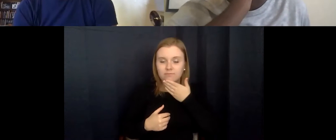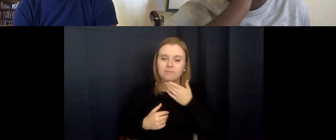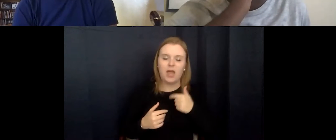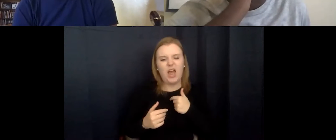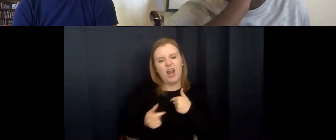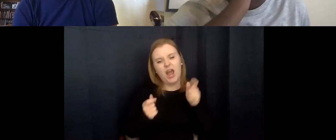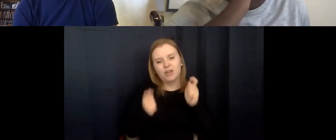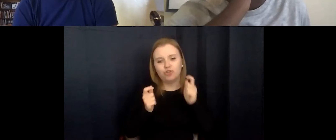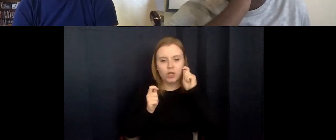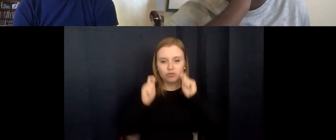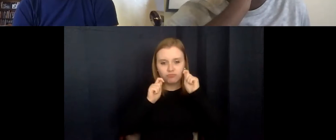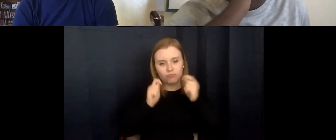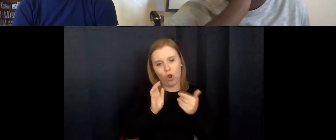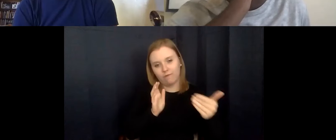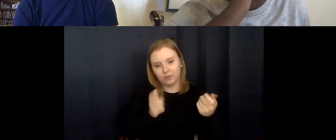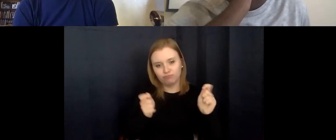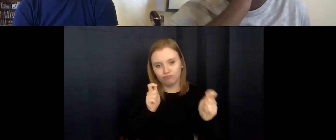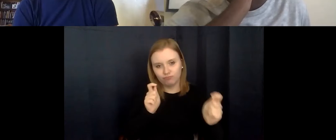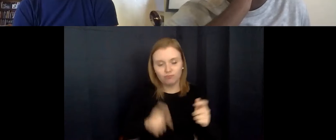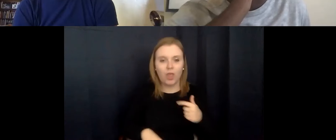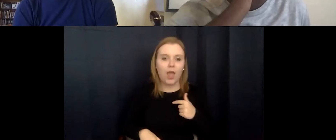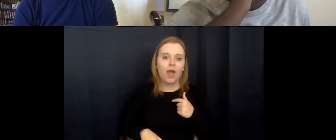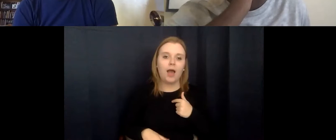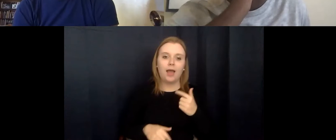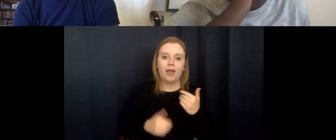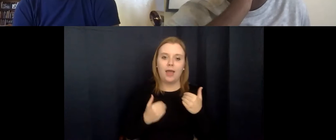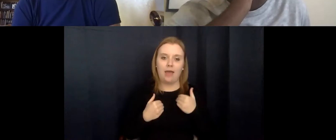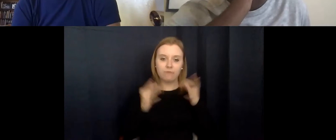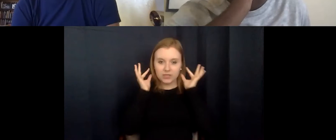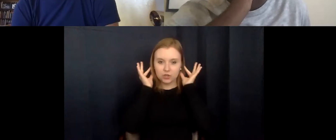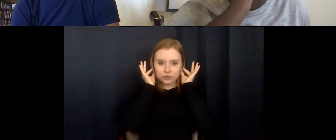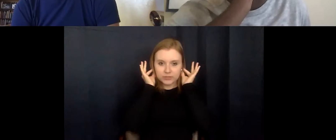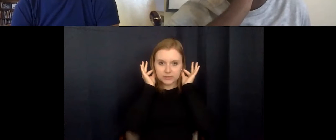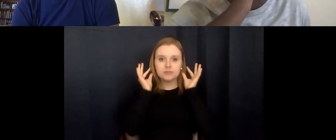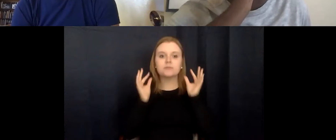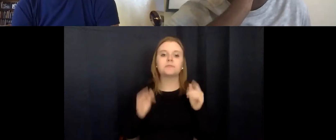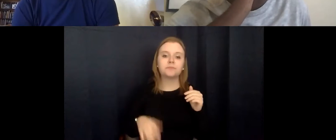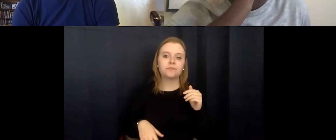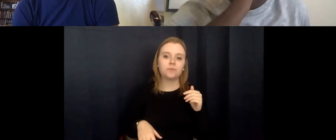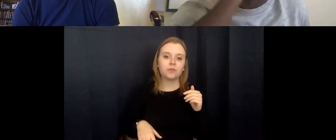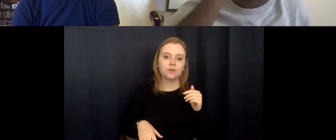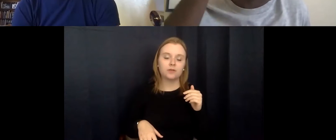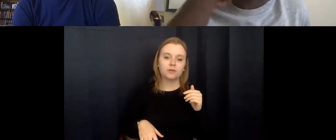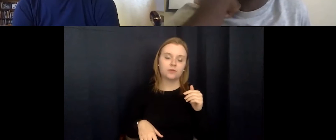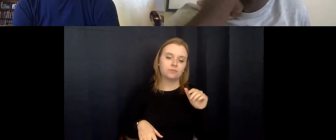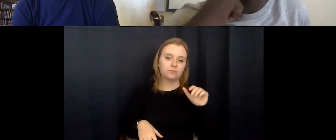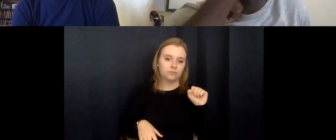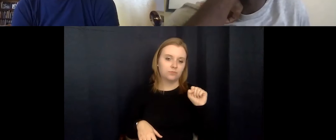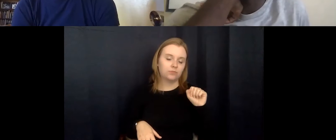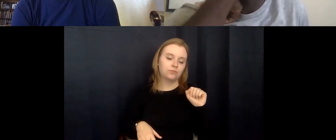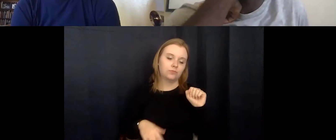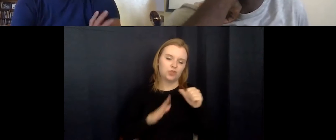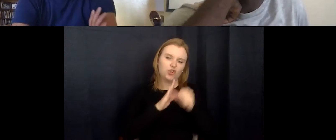often. I have a couple of earrings in my earlobes, surgical steel earrings,